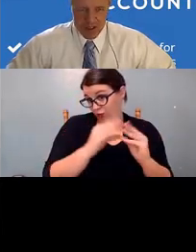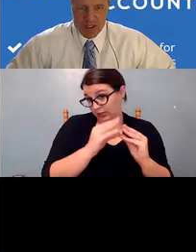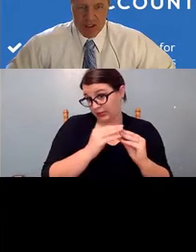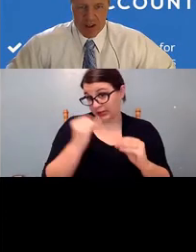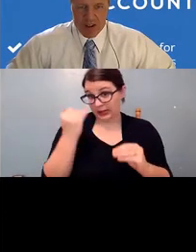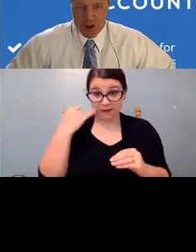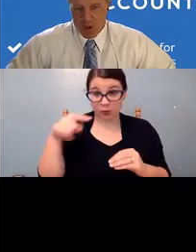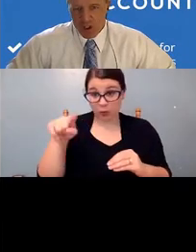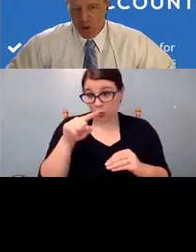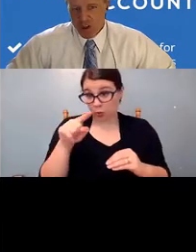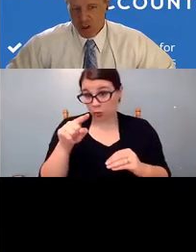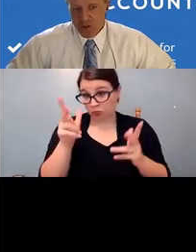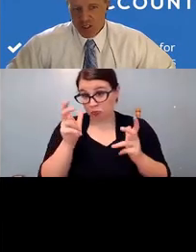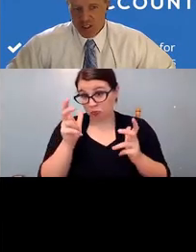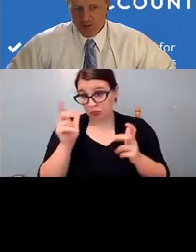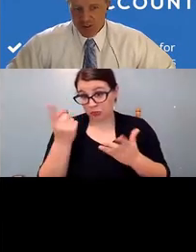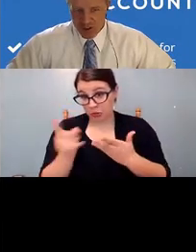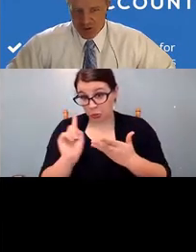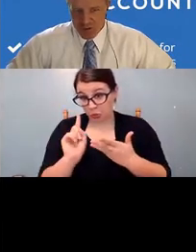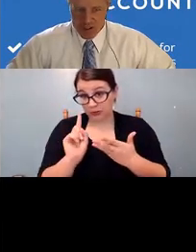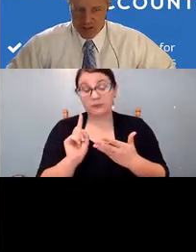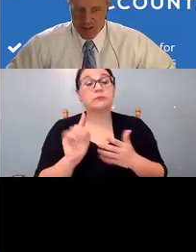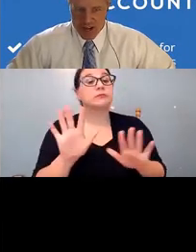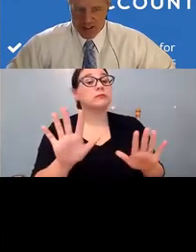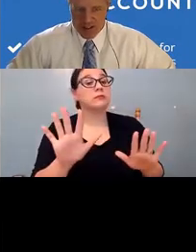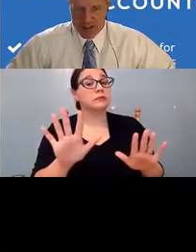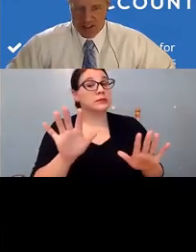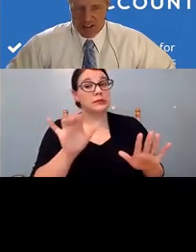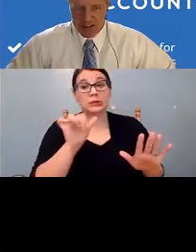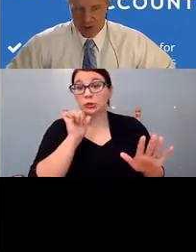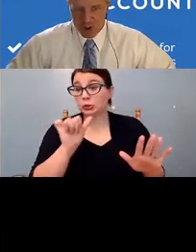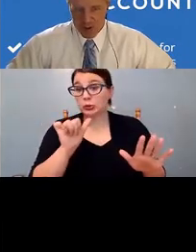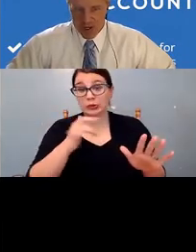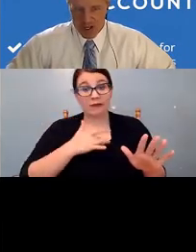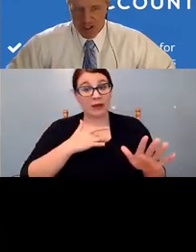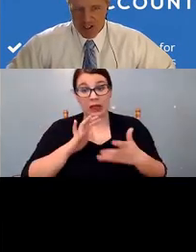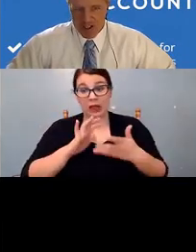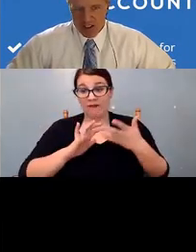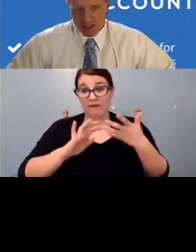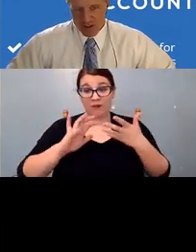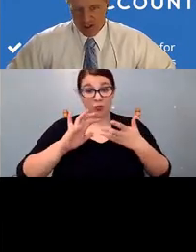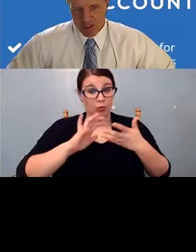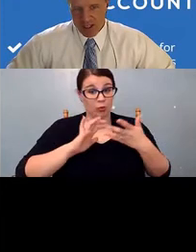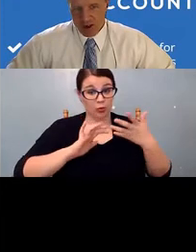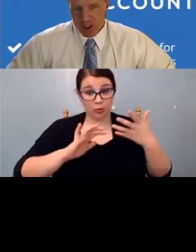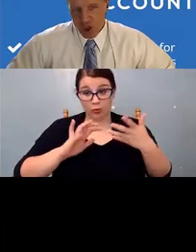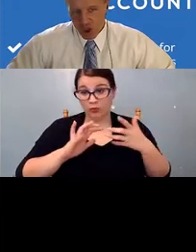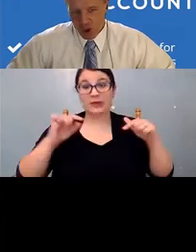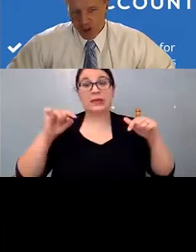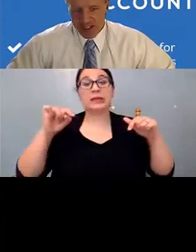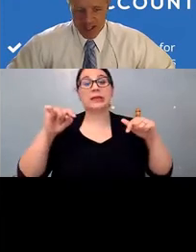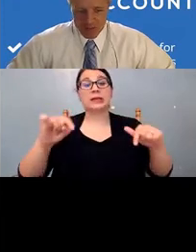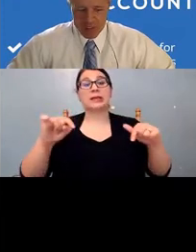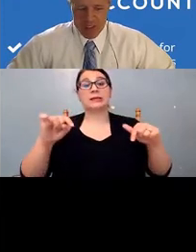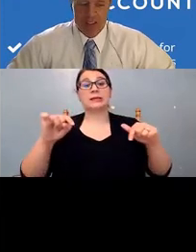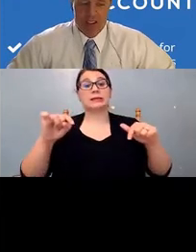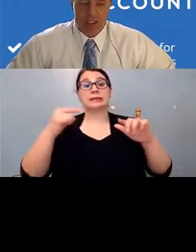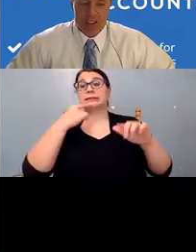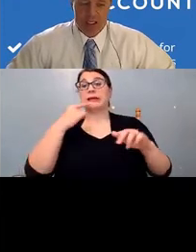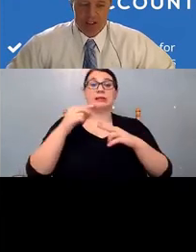there, that we don't want you to be confused by the fact that this enrollment page has a stable account logo and